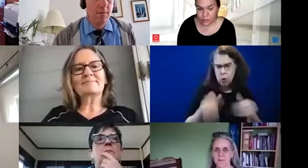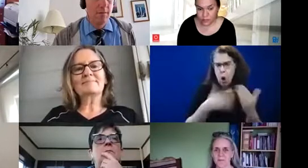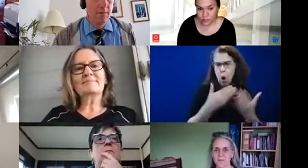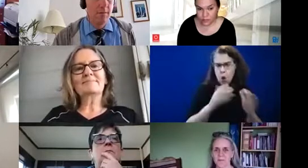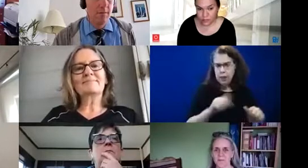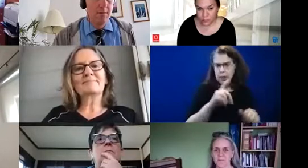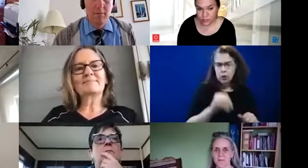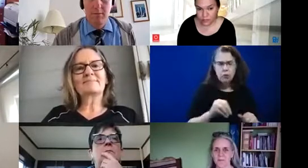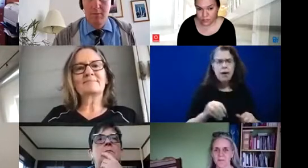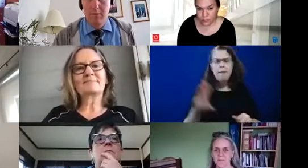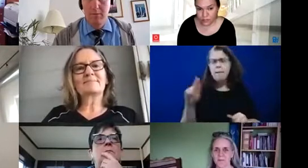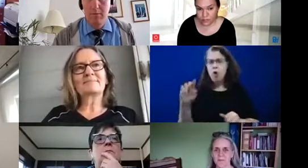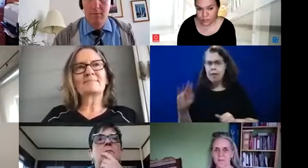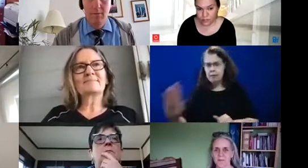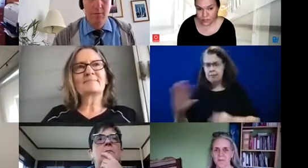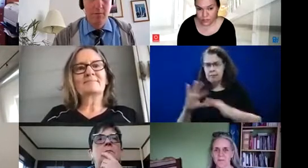what Maureen was saying is